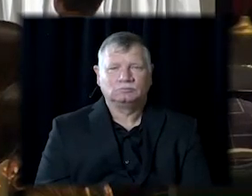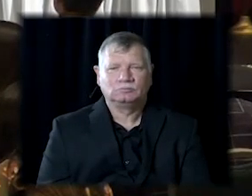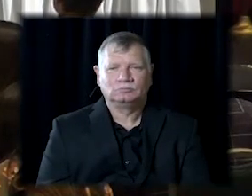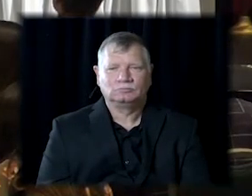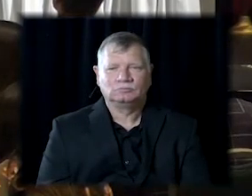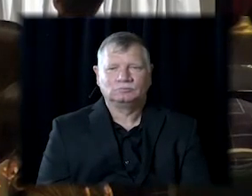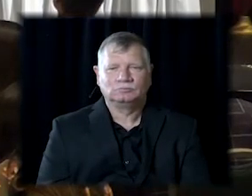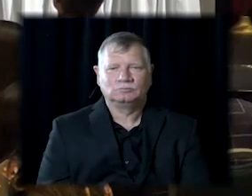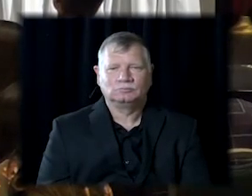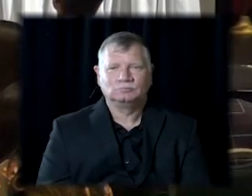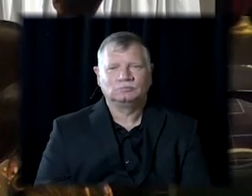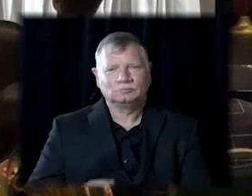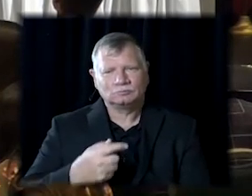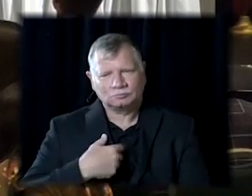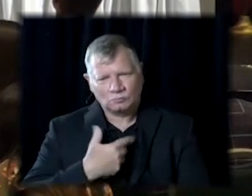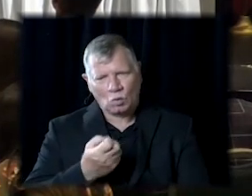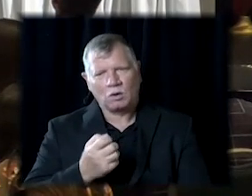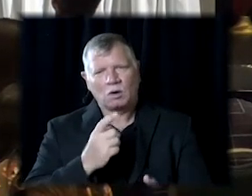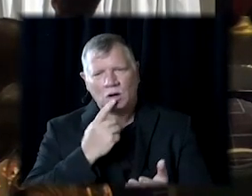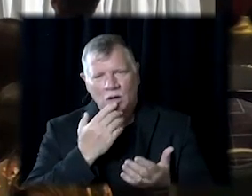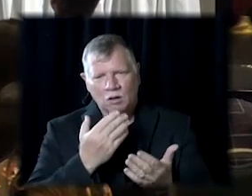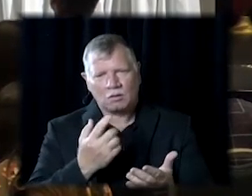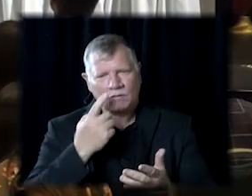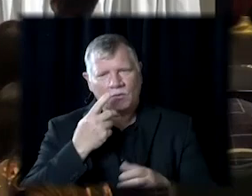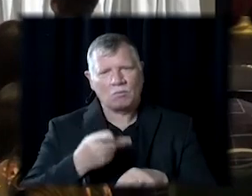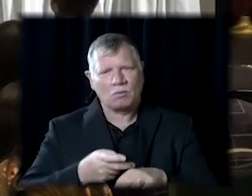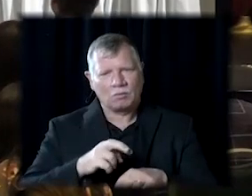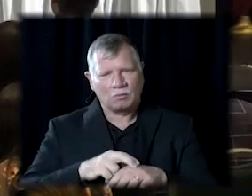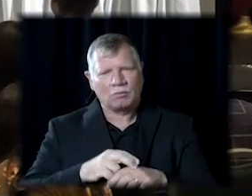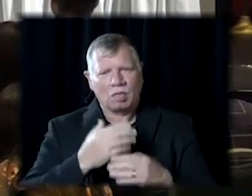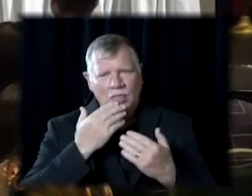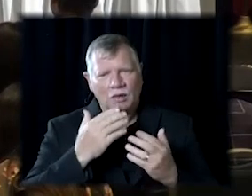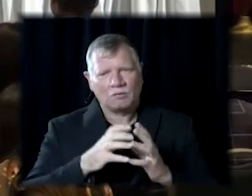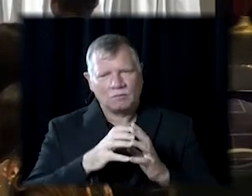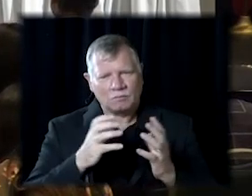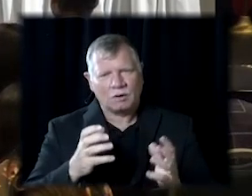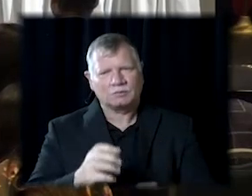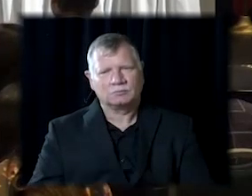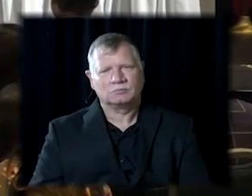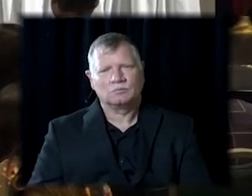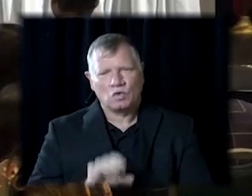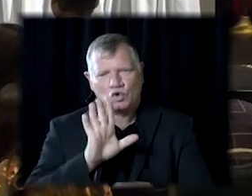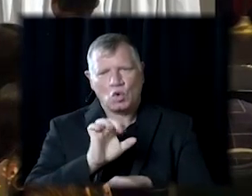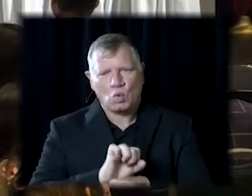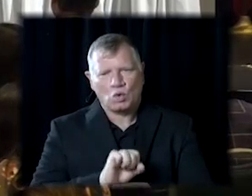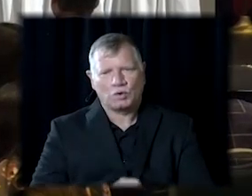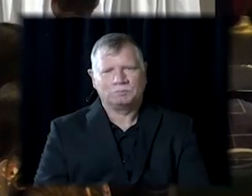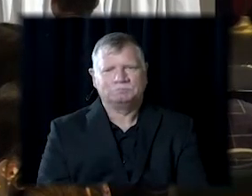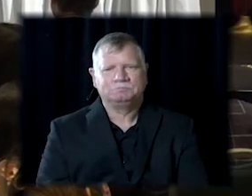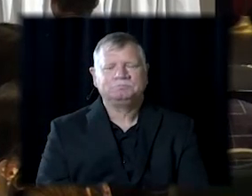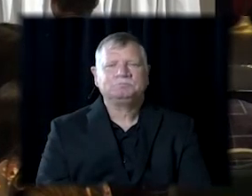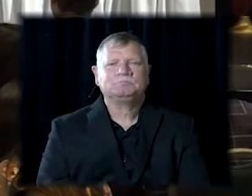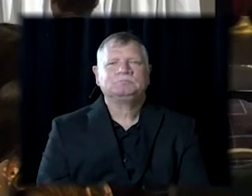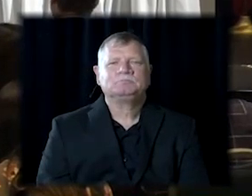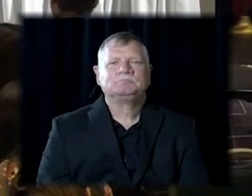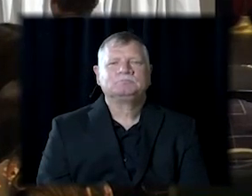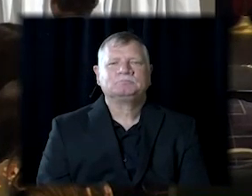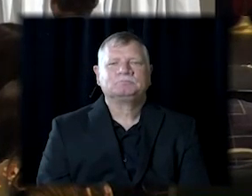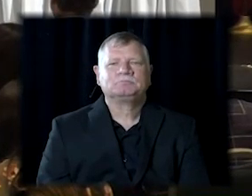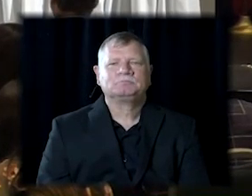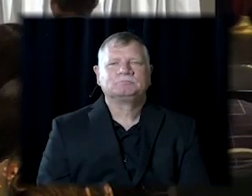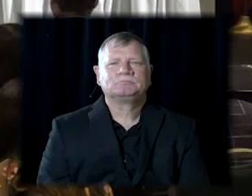Okay. I too would like to commend your work on behalf of the government of Puerto Rico. Thank you very much for your Thank testimony. You. Thank you. Now let's move